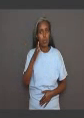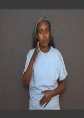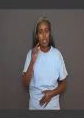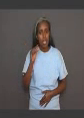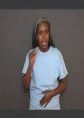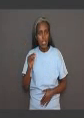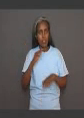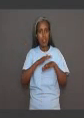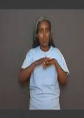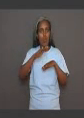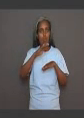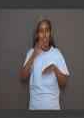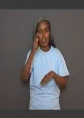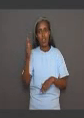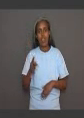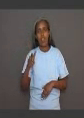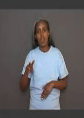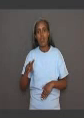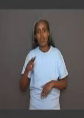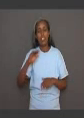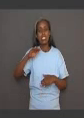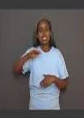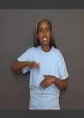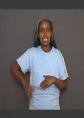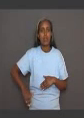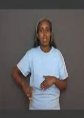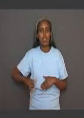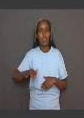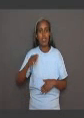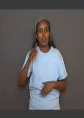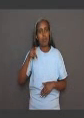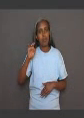little over half of the remaining pie.